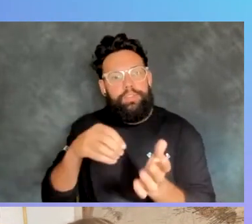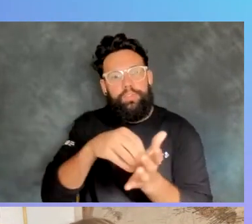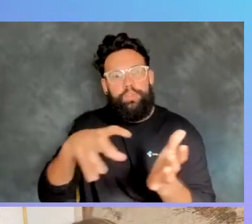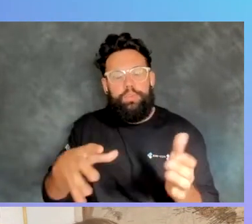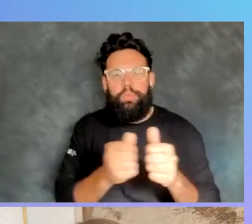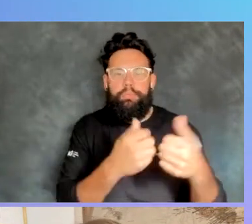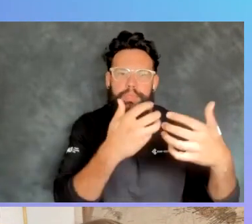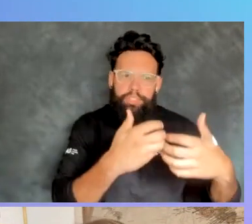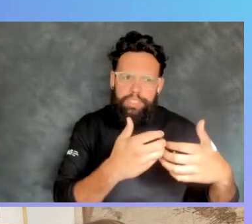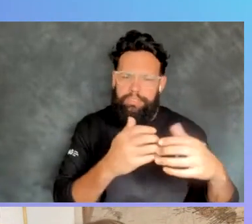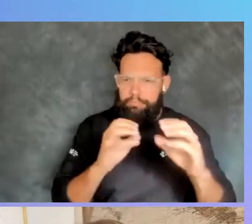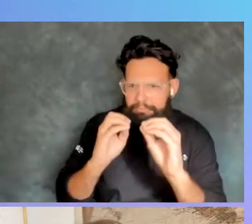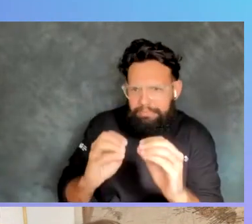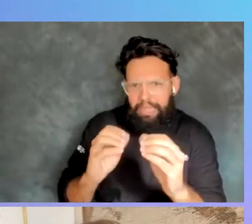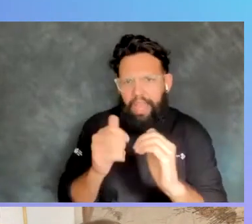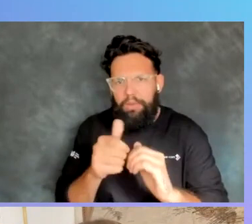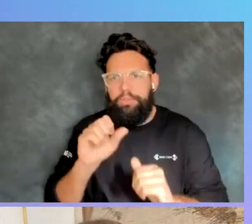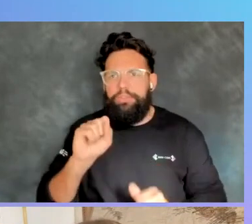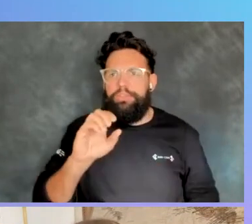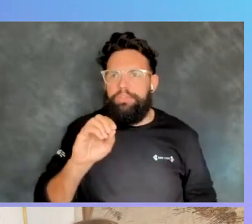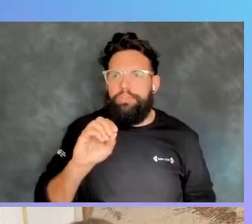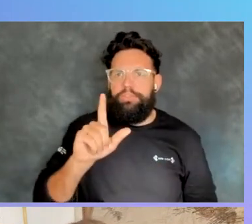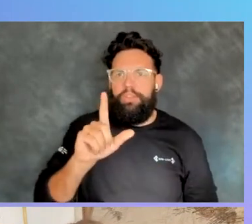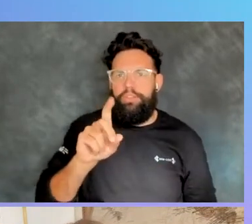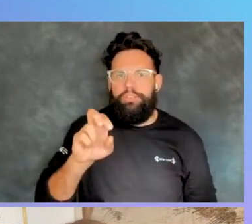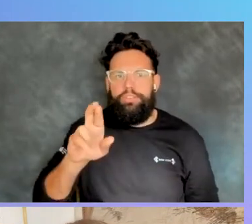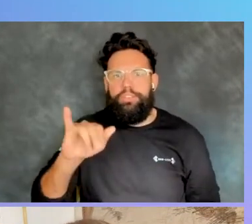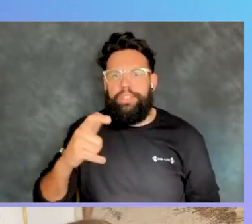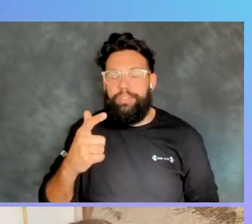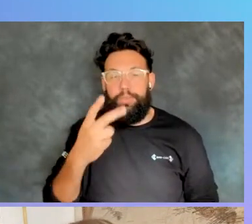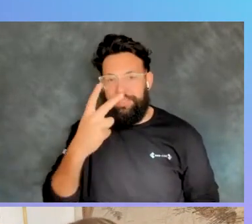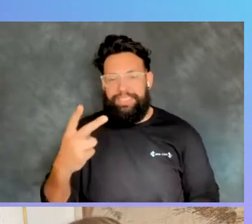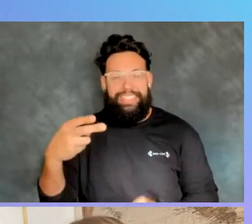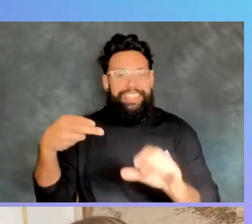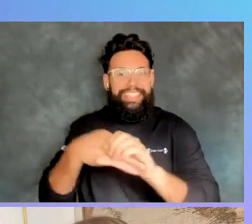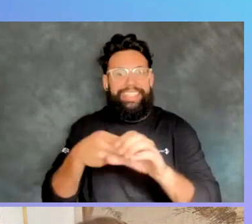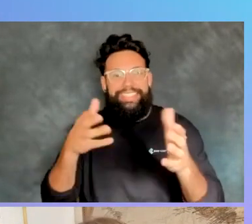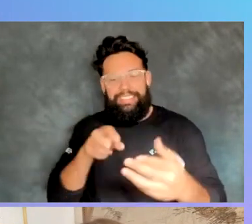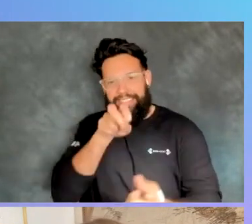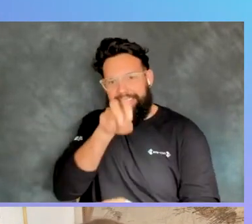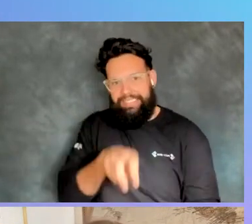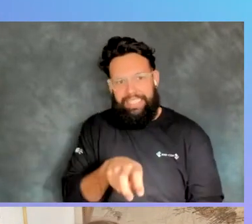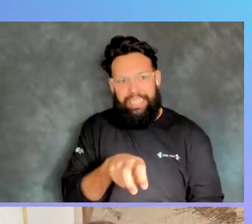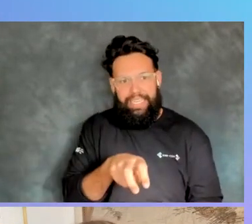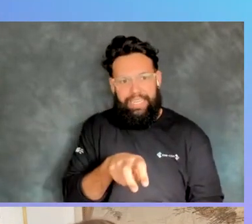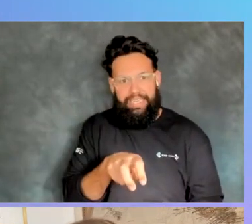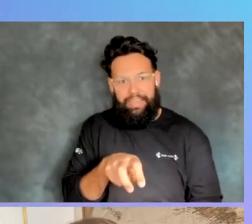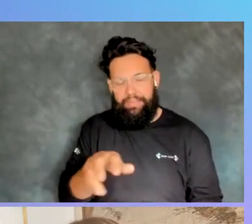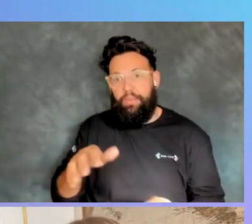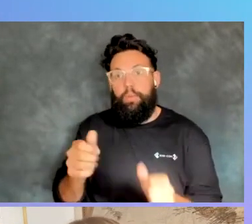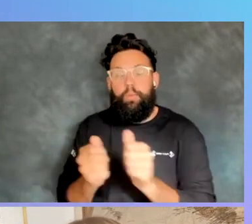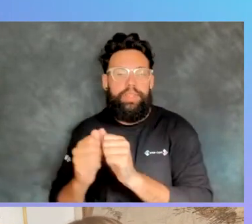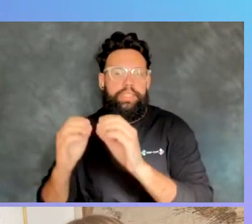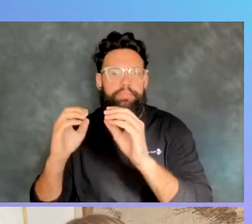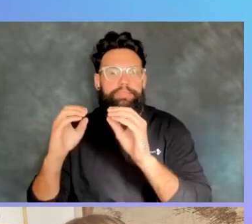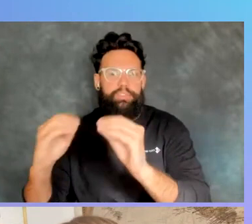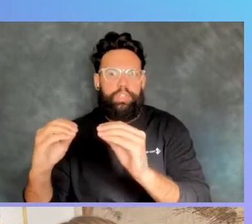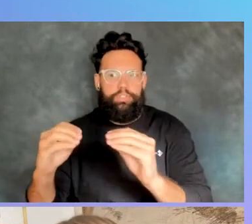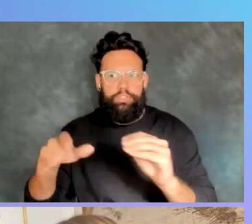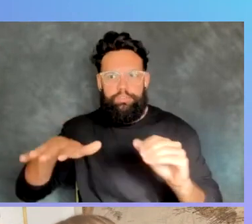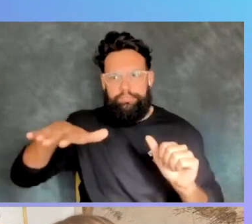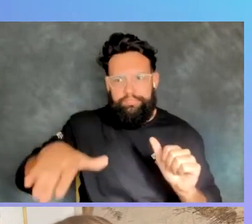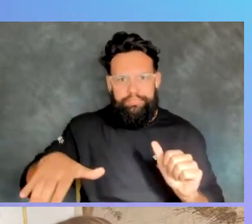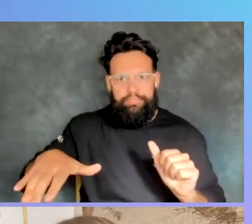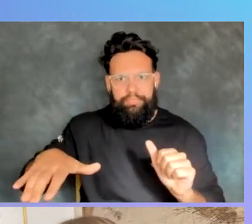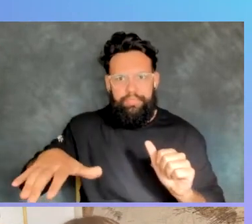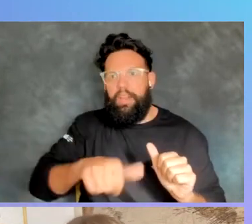a conference table, attendees sit at a soldering station with printed tactile schematics, while one attendee guides another's hand